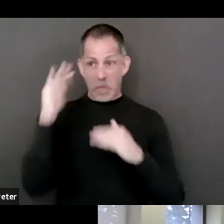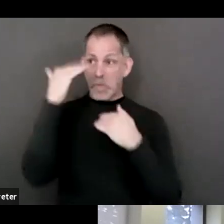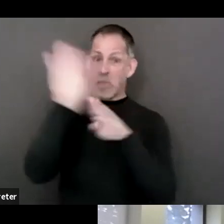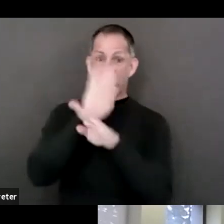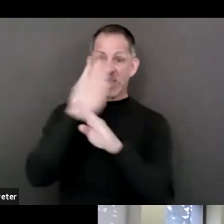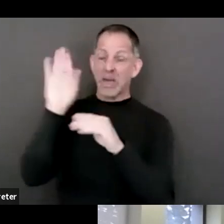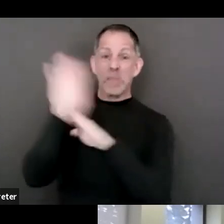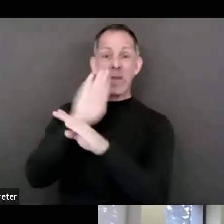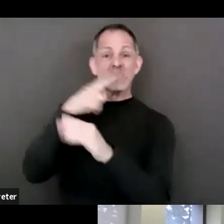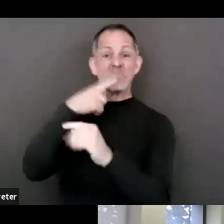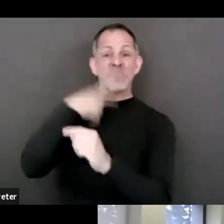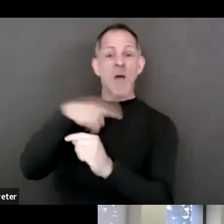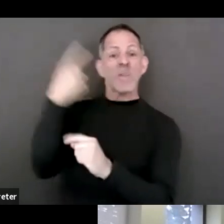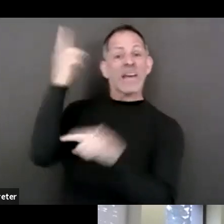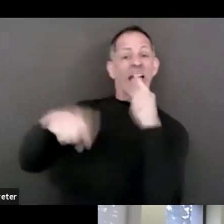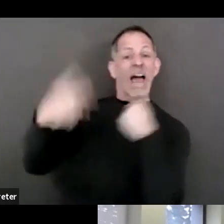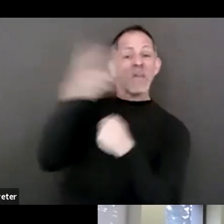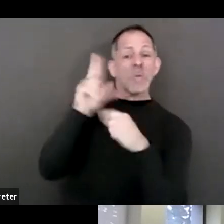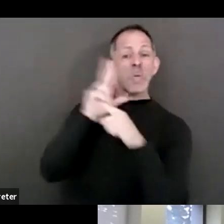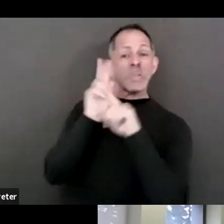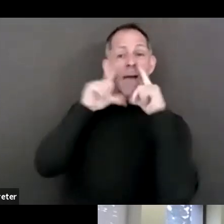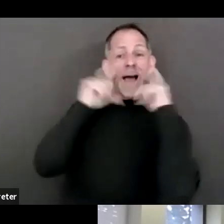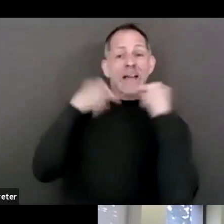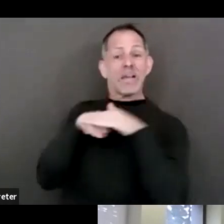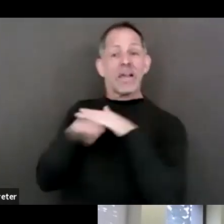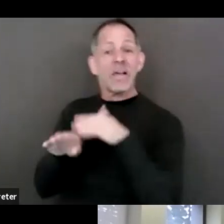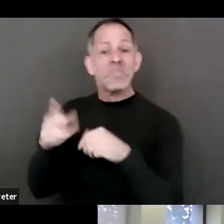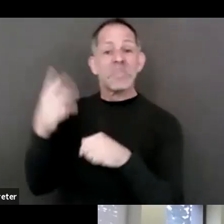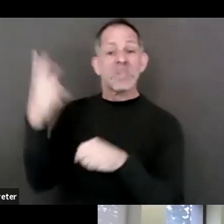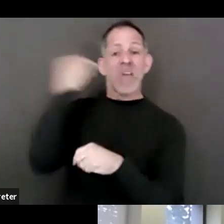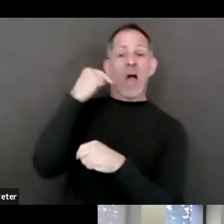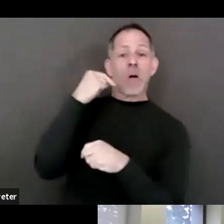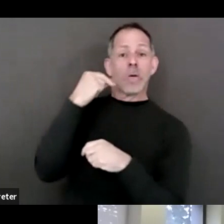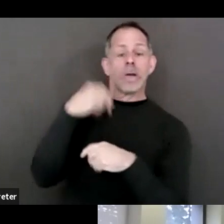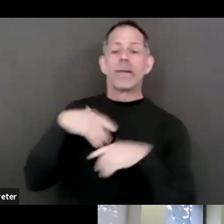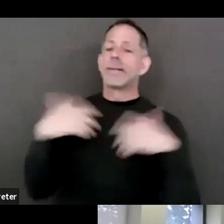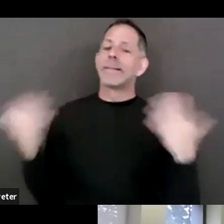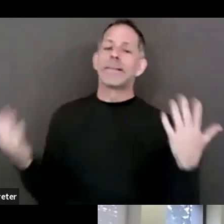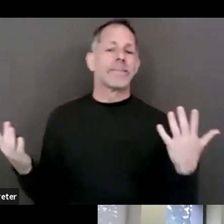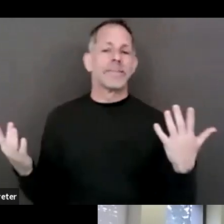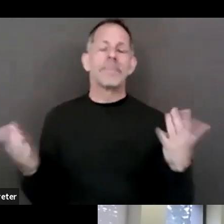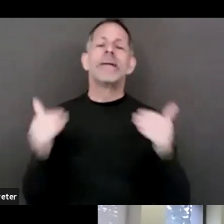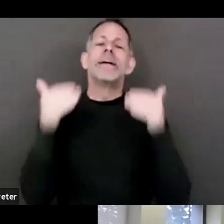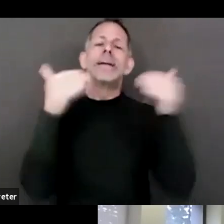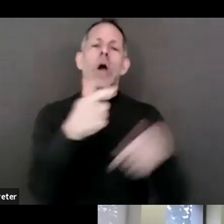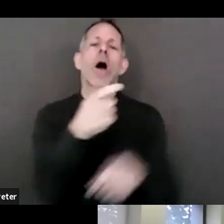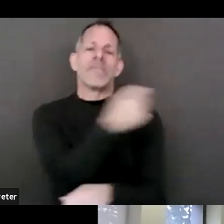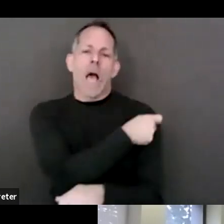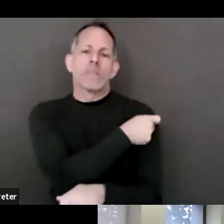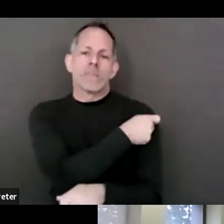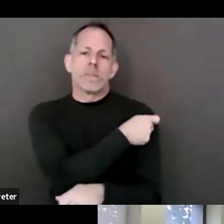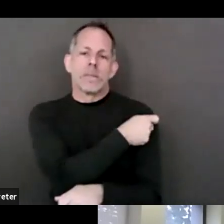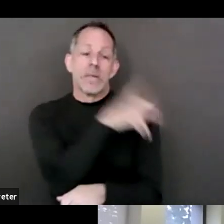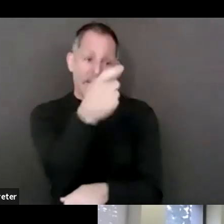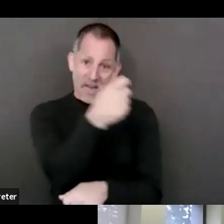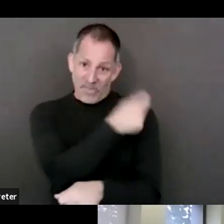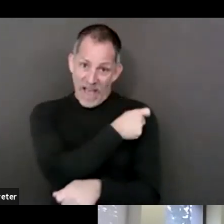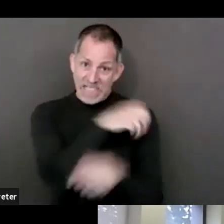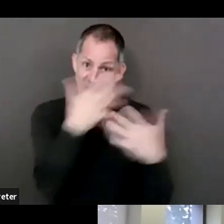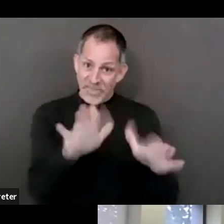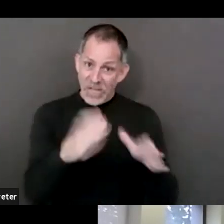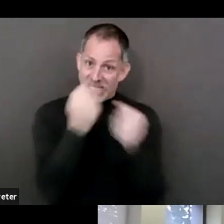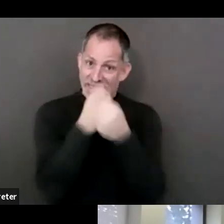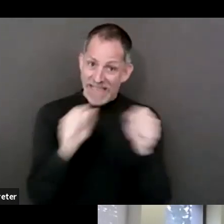friends, get vaccinated. That's really how we end this. So with that, I'm handed over to Dr. Spitters